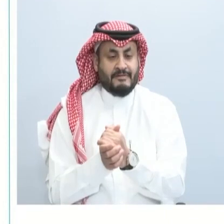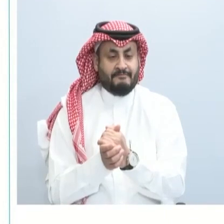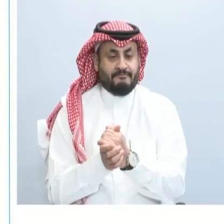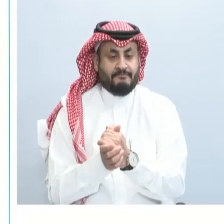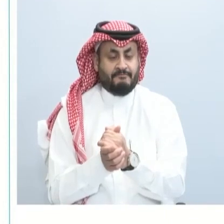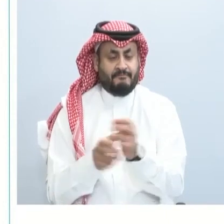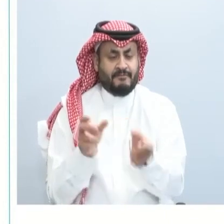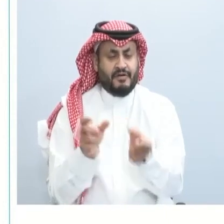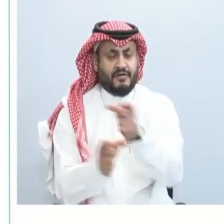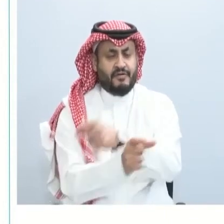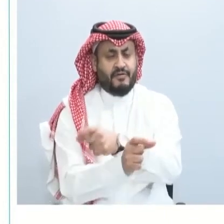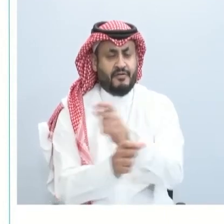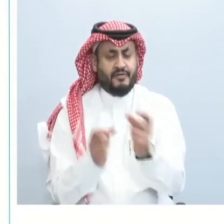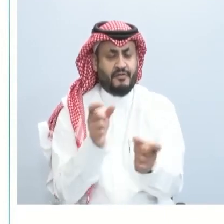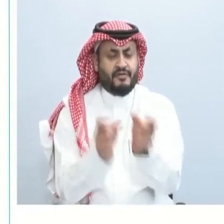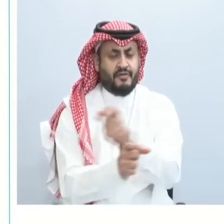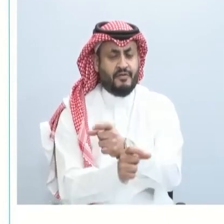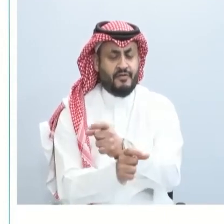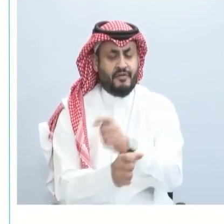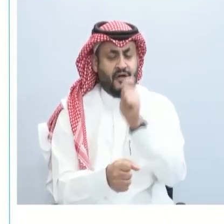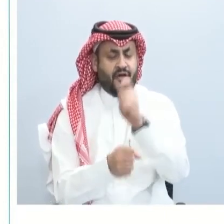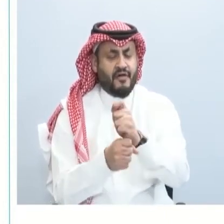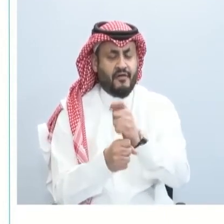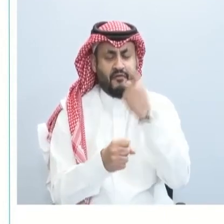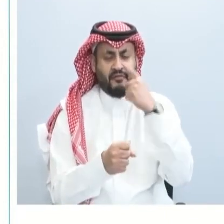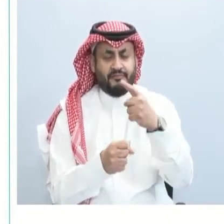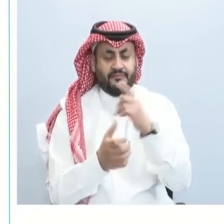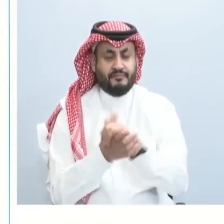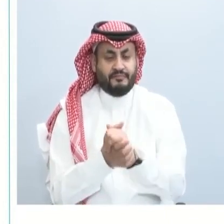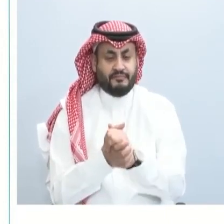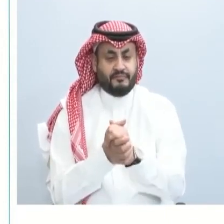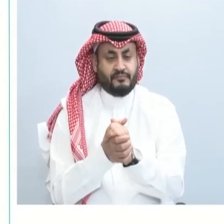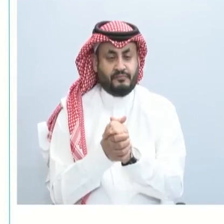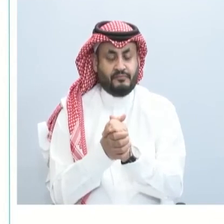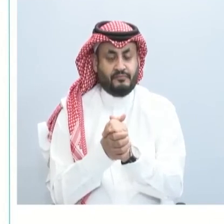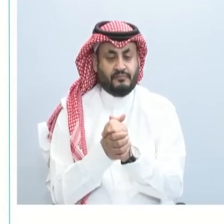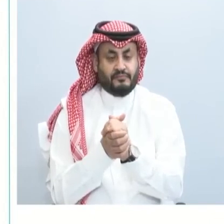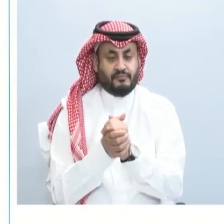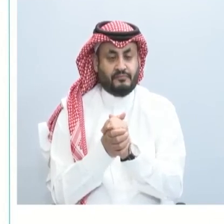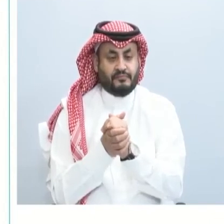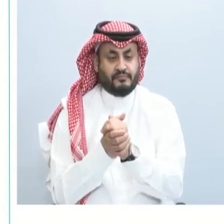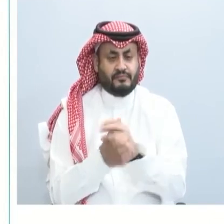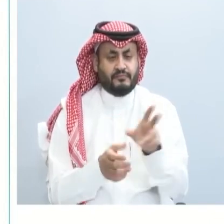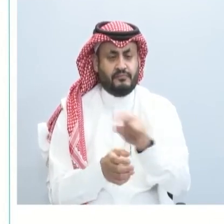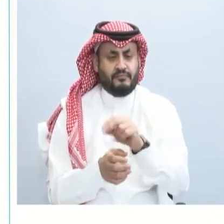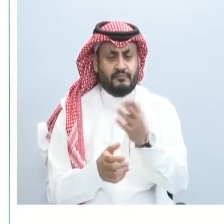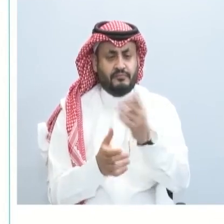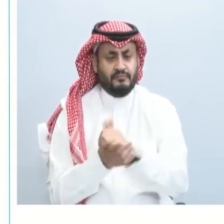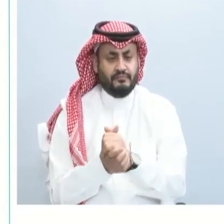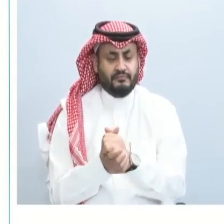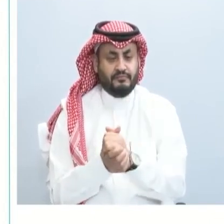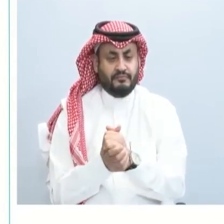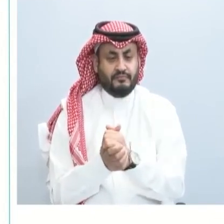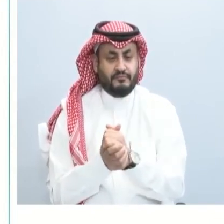We can do this by changing some of the verbs we saw or some of the verbs we read. Like for example, instead